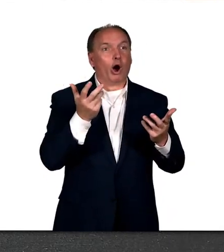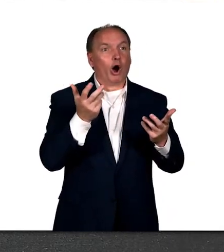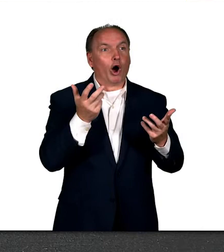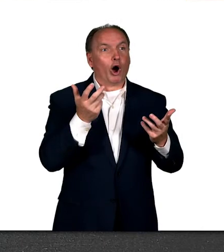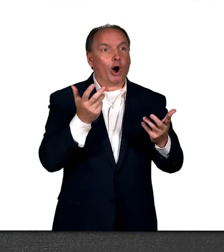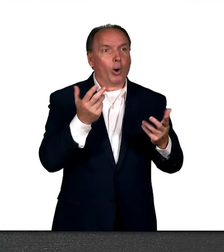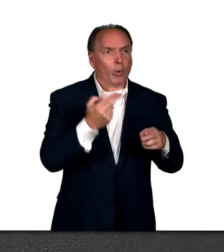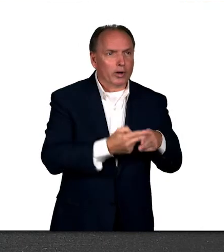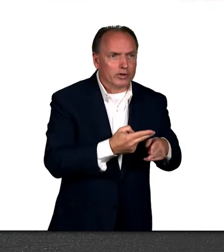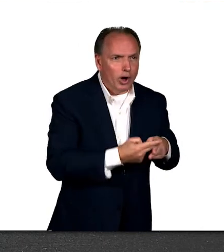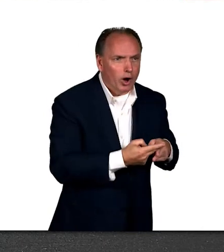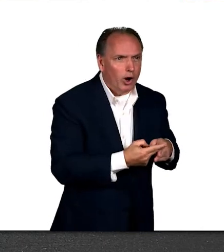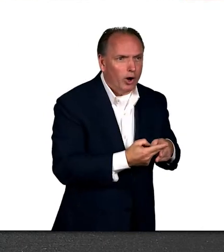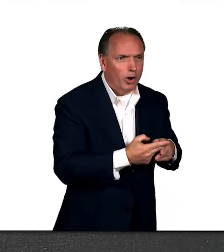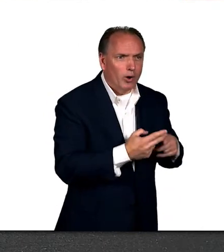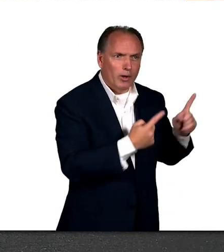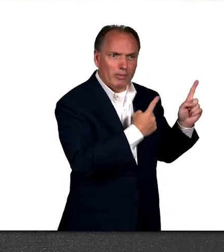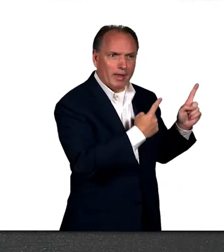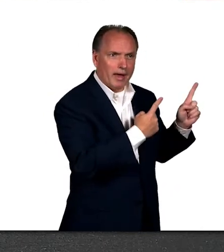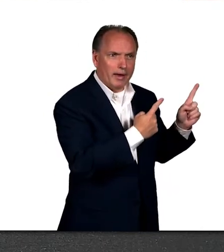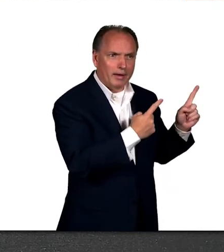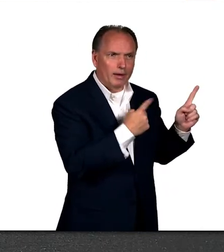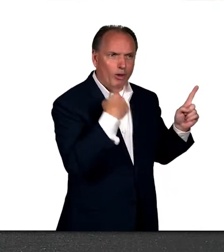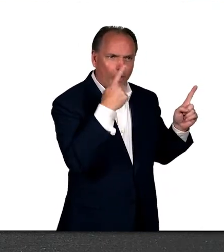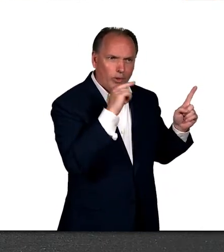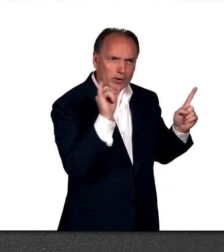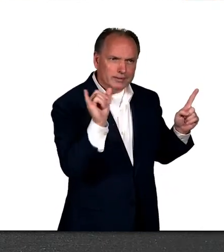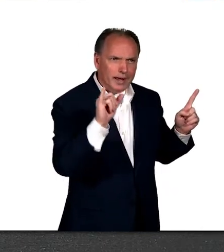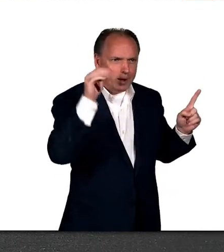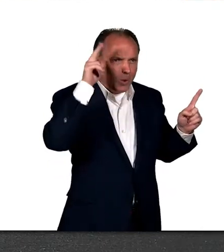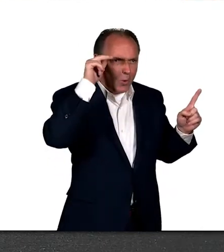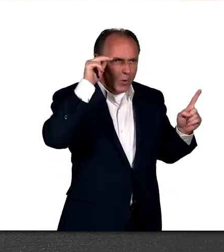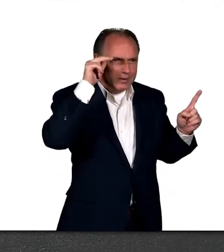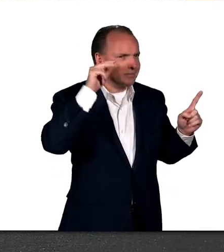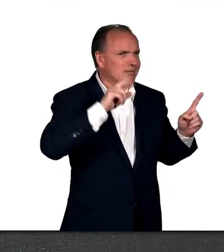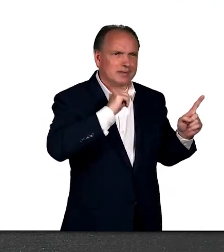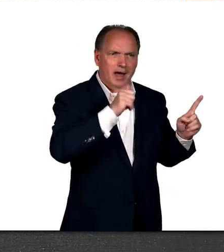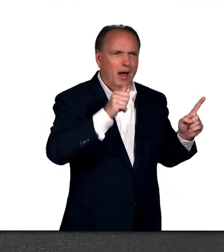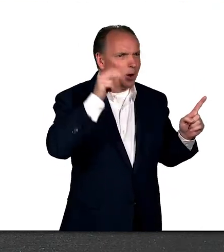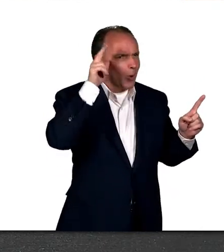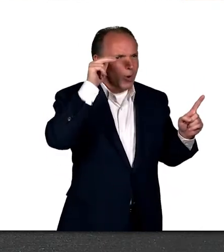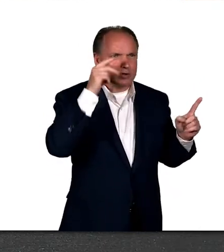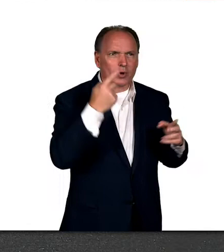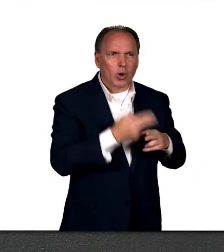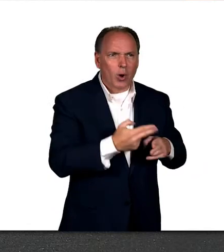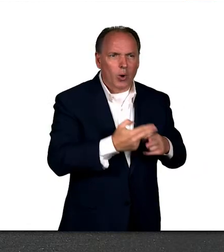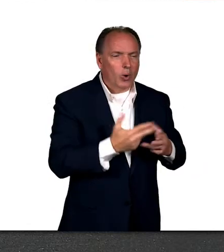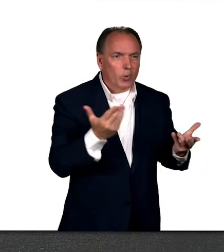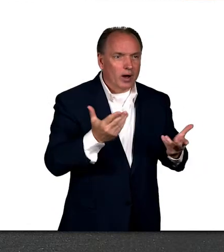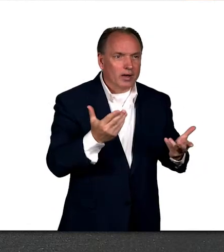Oh, what is that? It looks like a horse, doesn't it? But it's not.